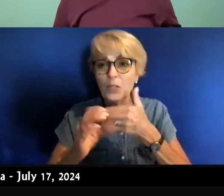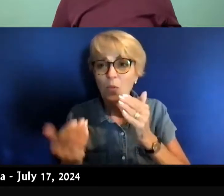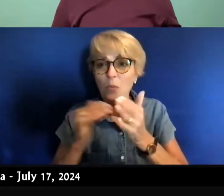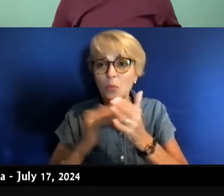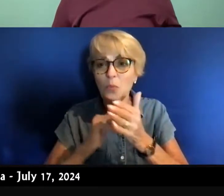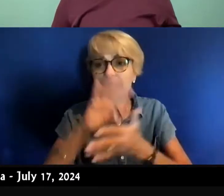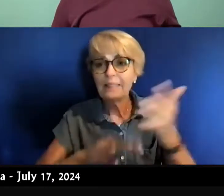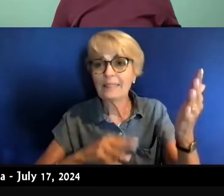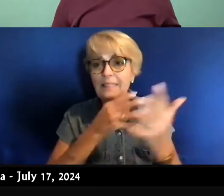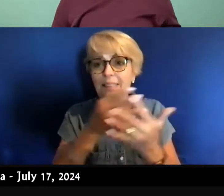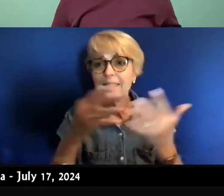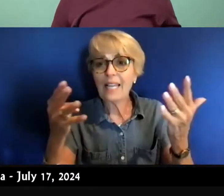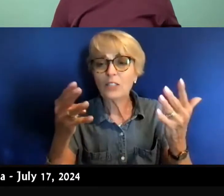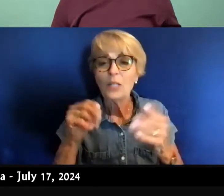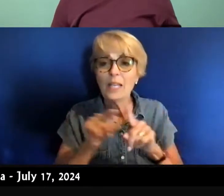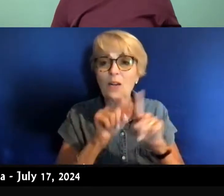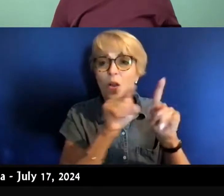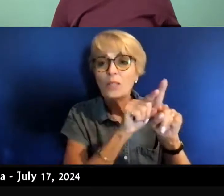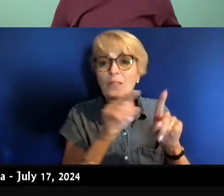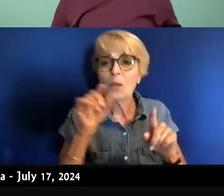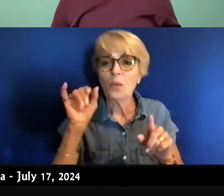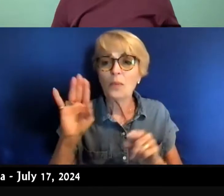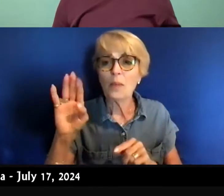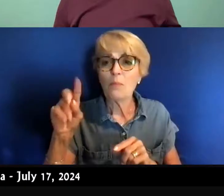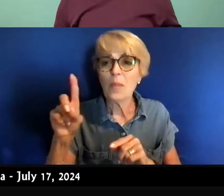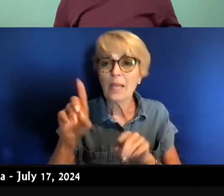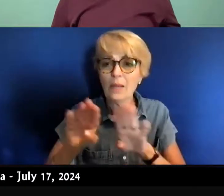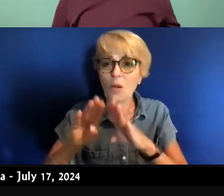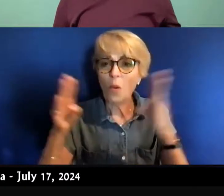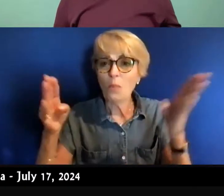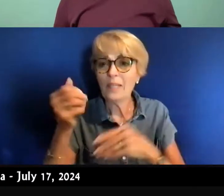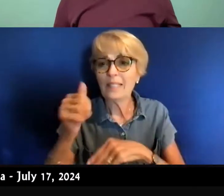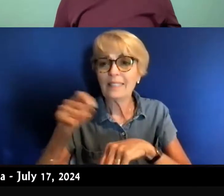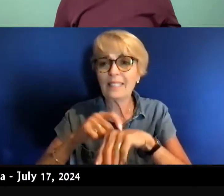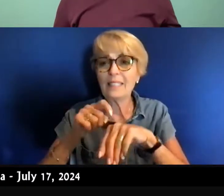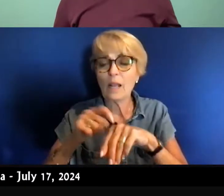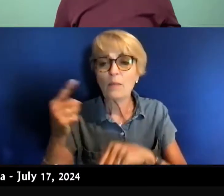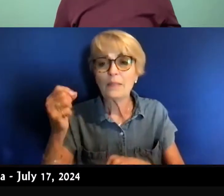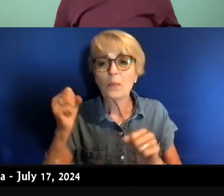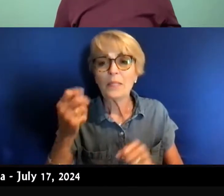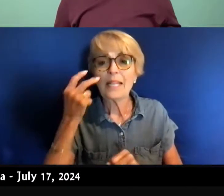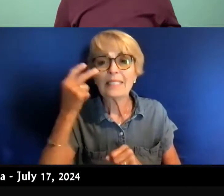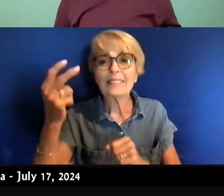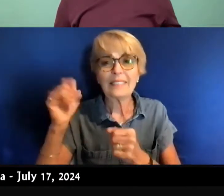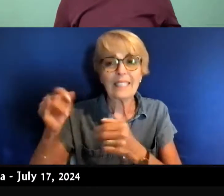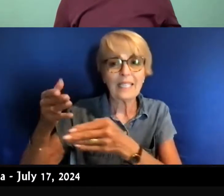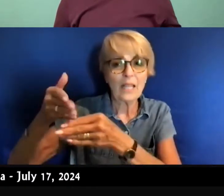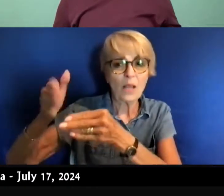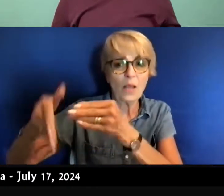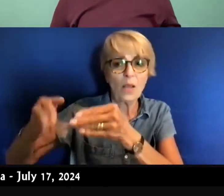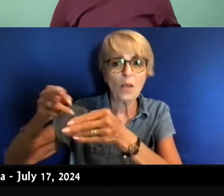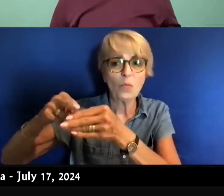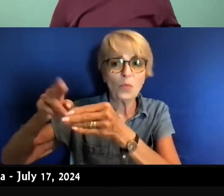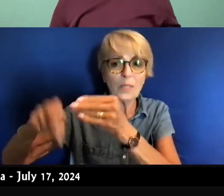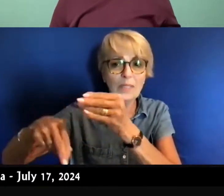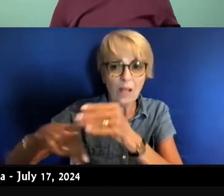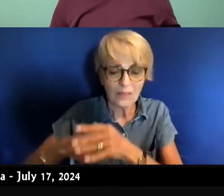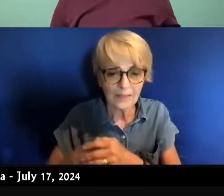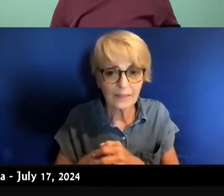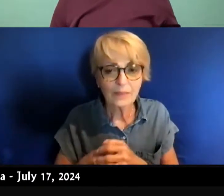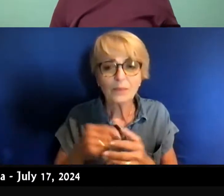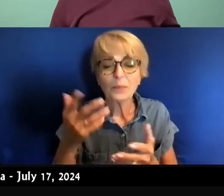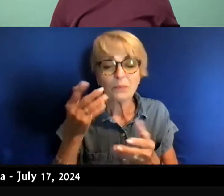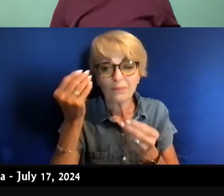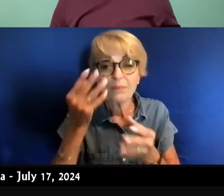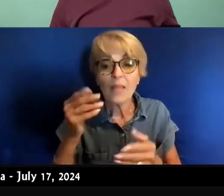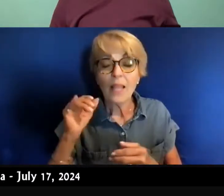And also that the bid opening is the only time that somebody can see the results. I wanted to note that the bid